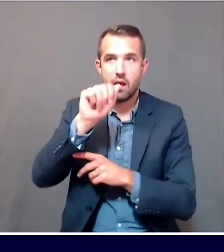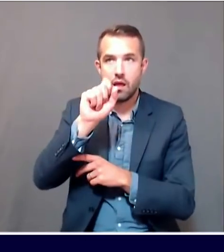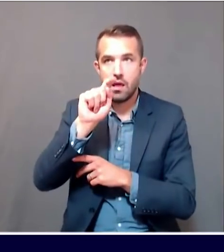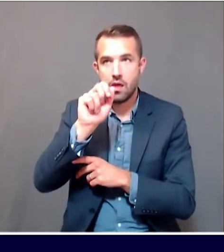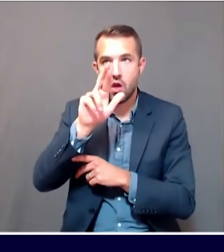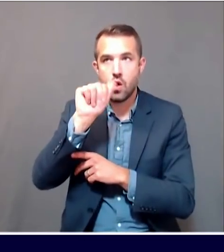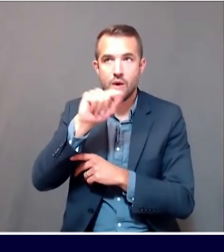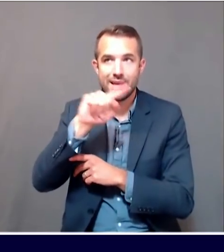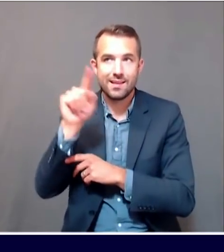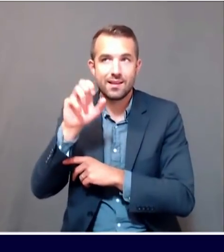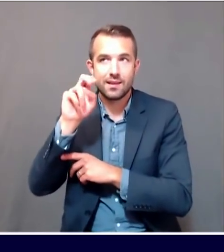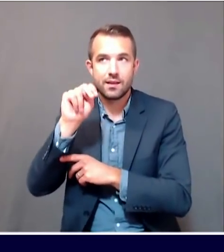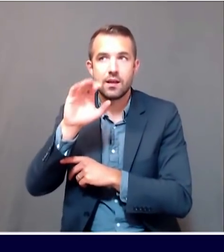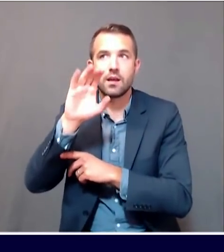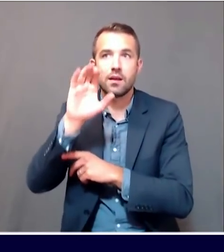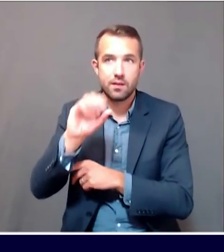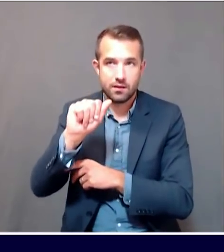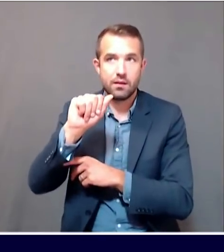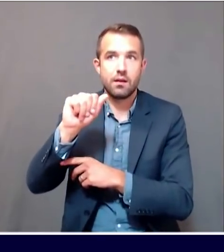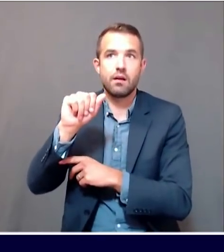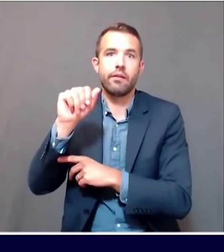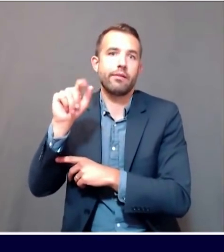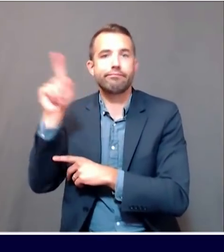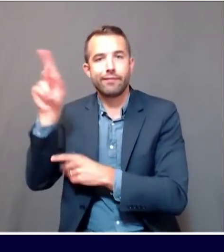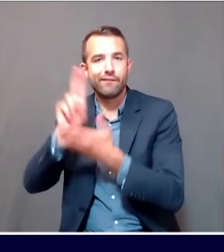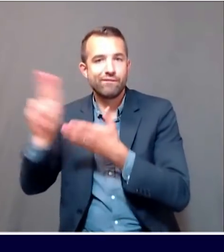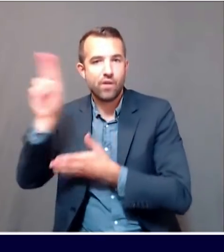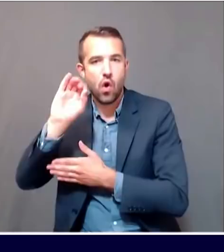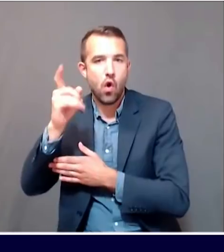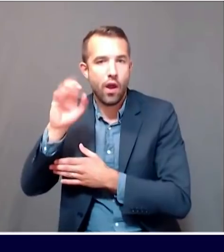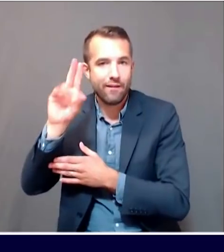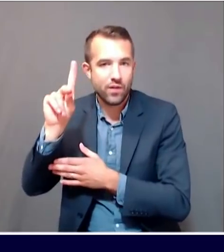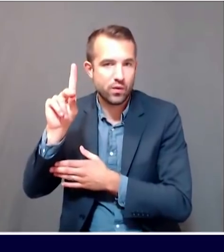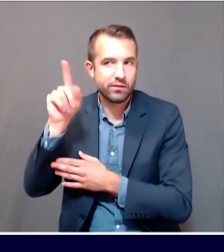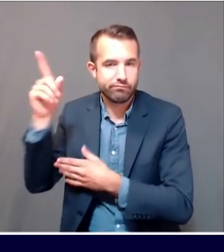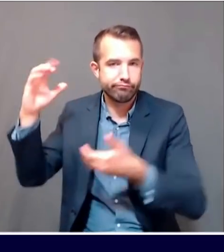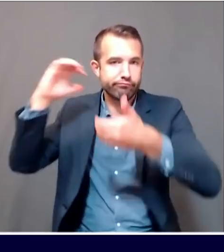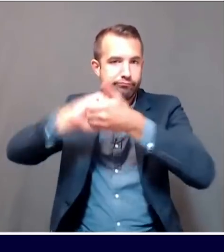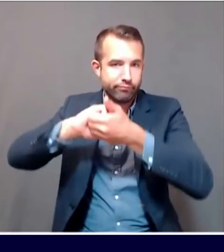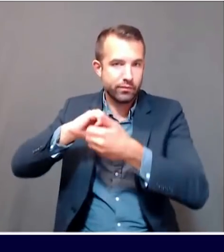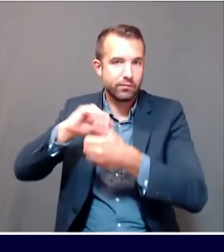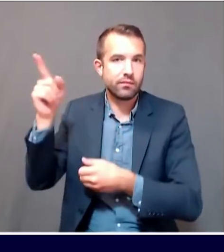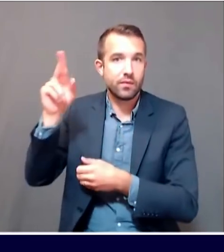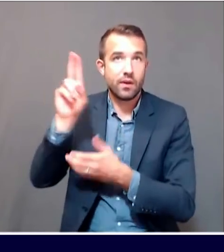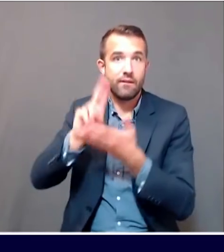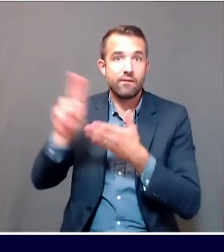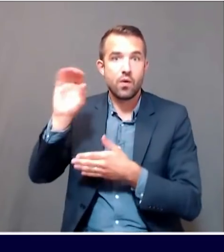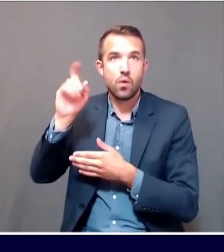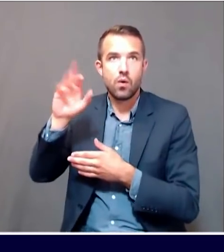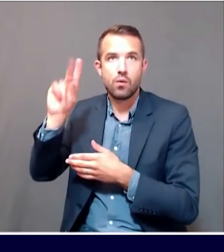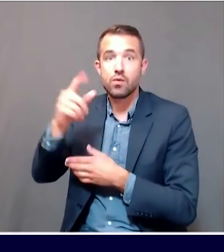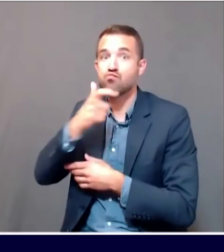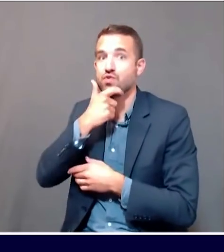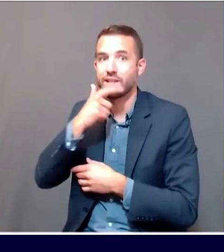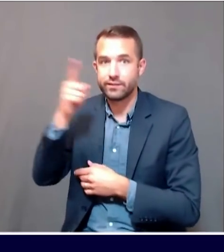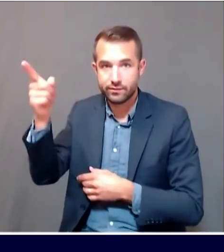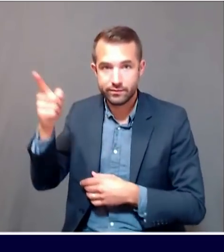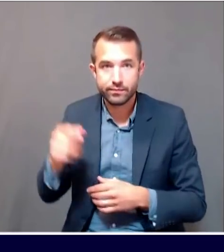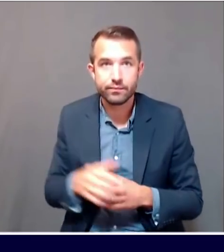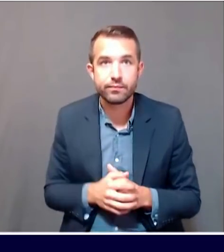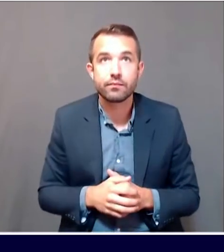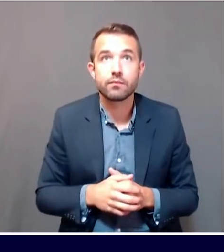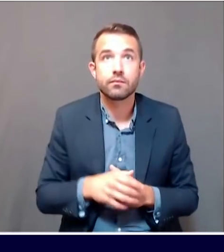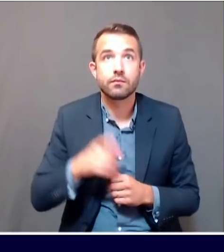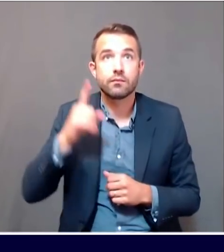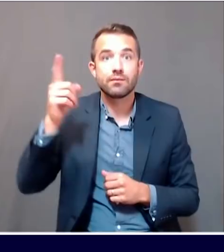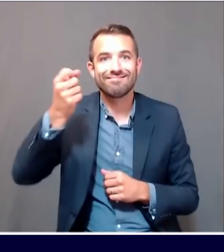Oxford University in the UK. This vaccine is based on a chimpanzee virus. And also there, a